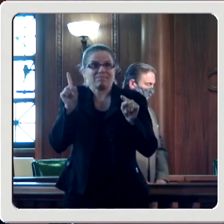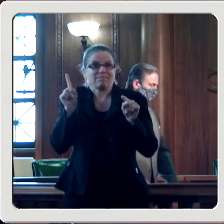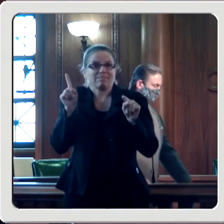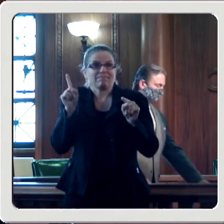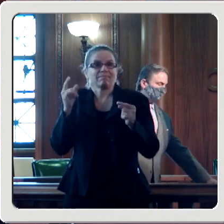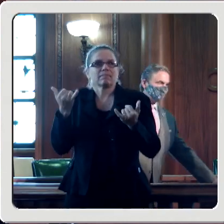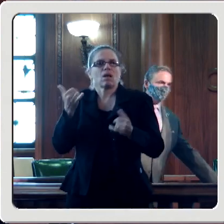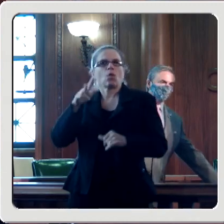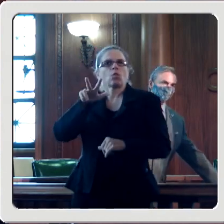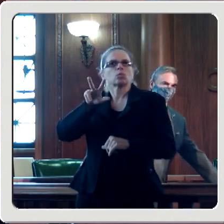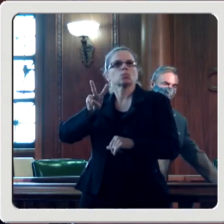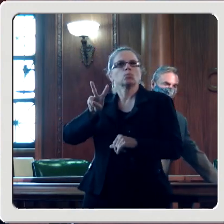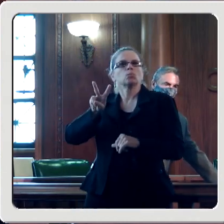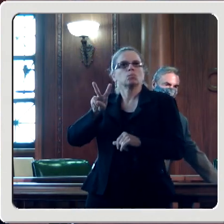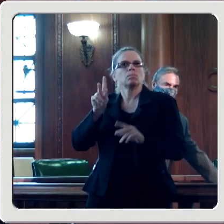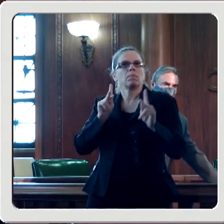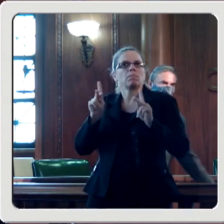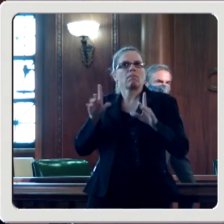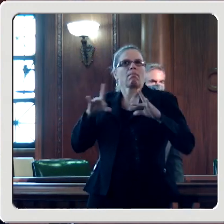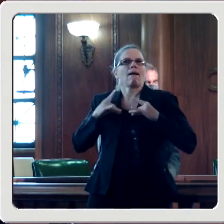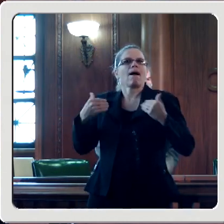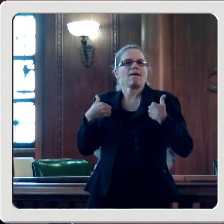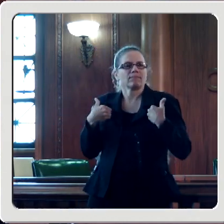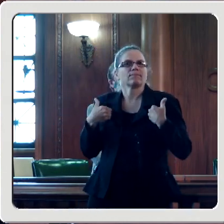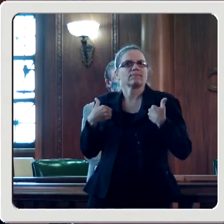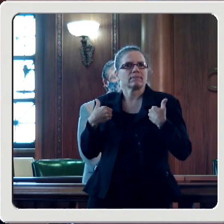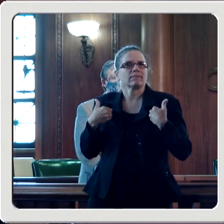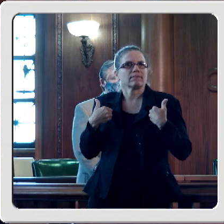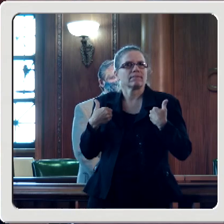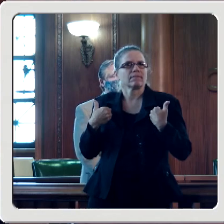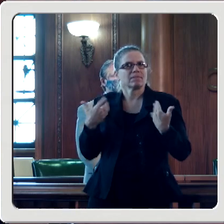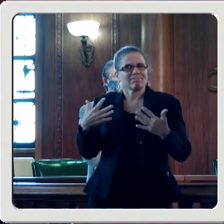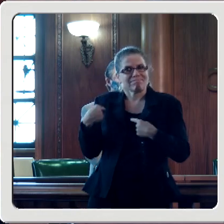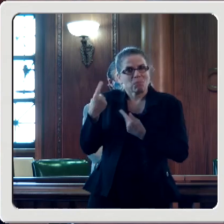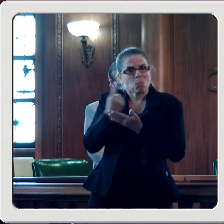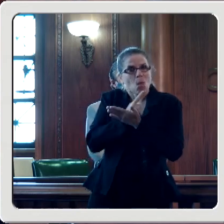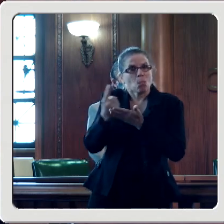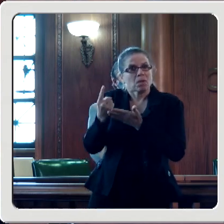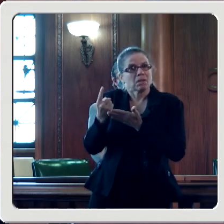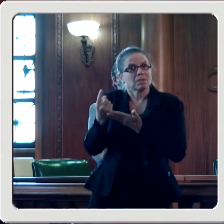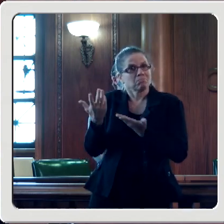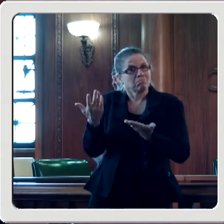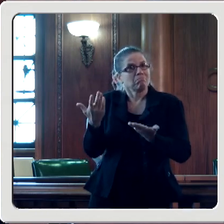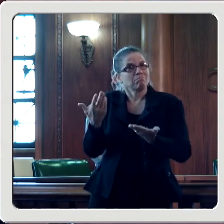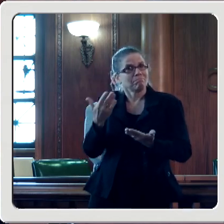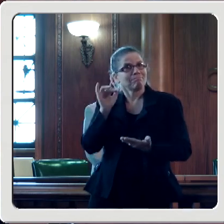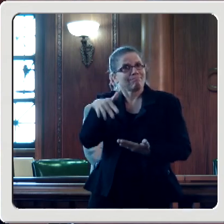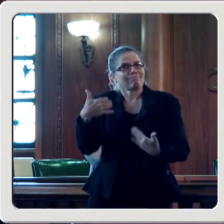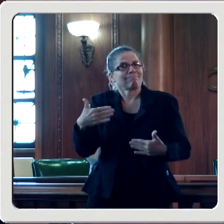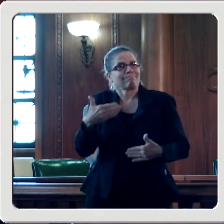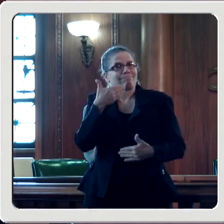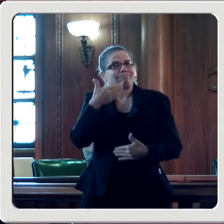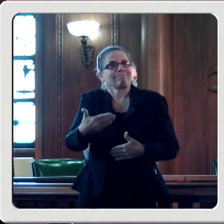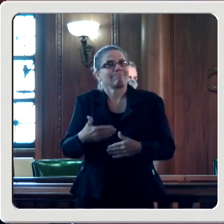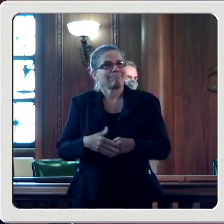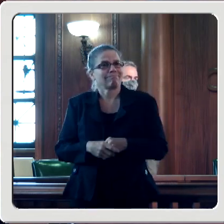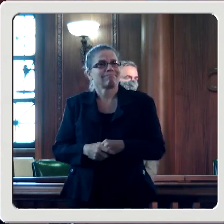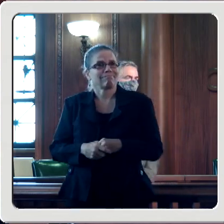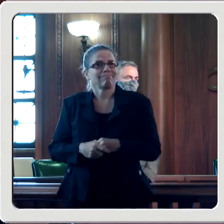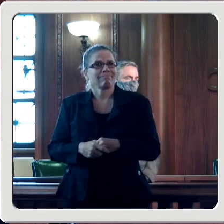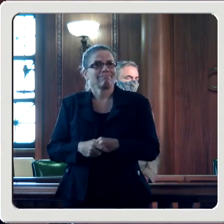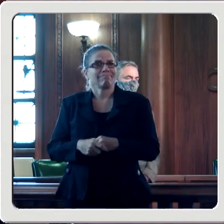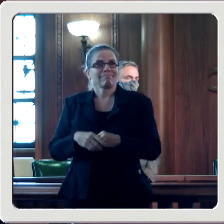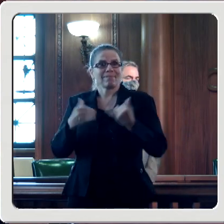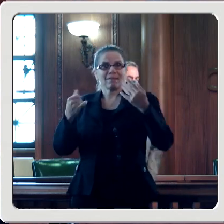32 positive cases during that entire week. That is a decrease of 16 cases. So we